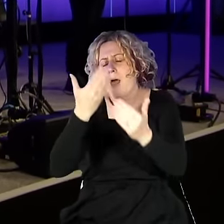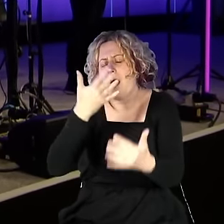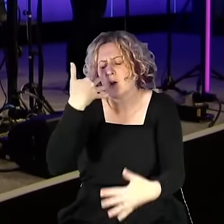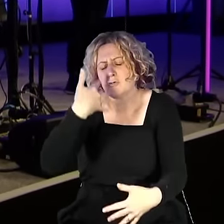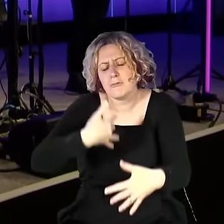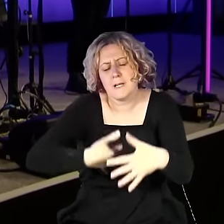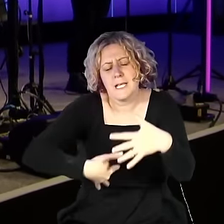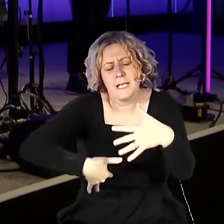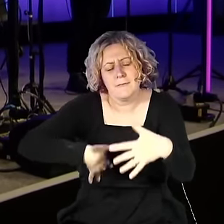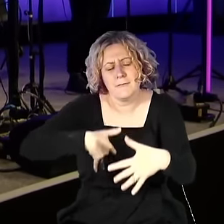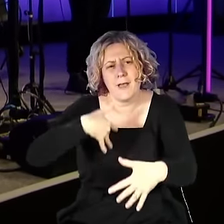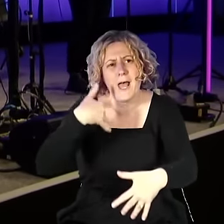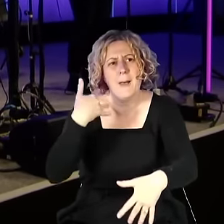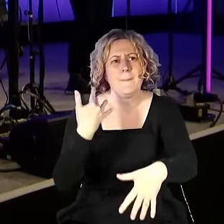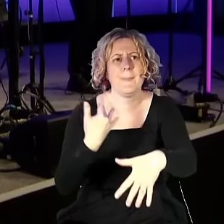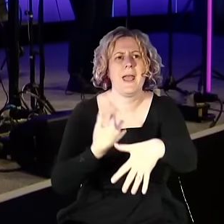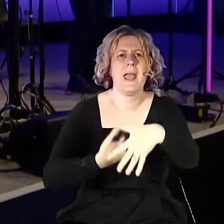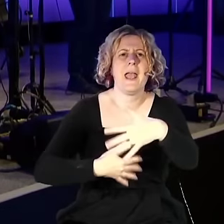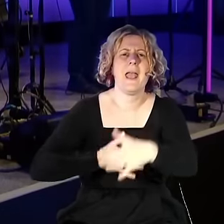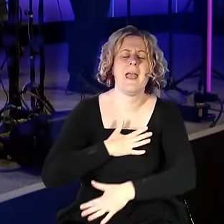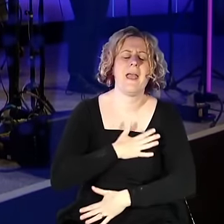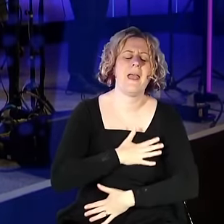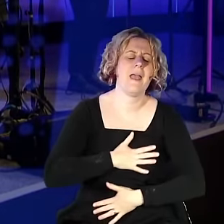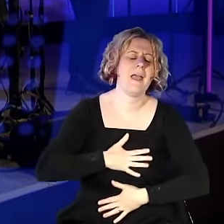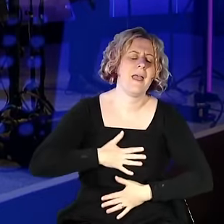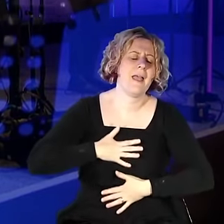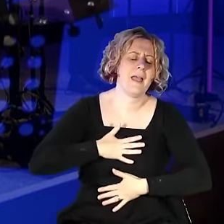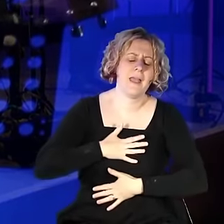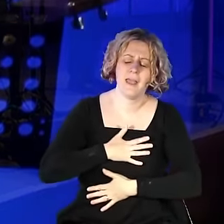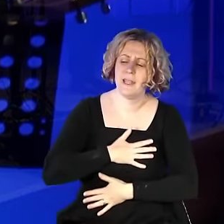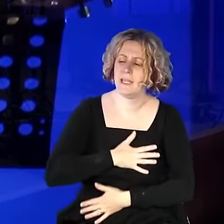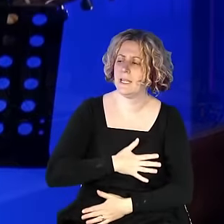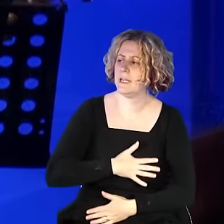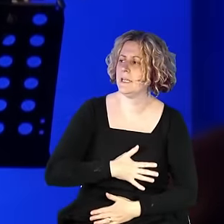all our grief and